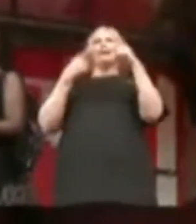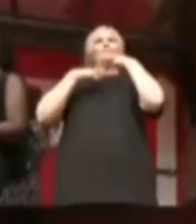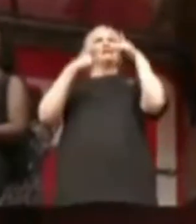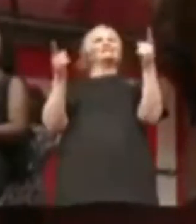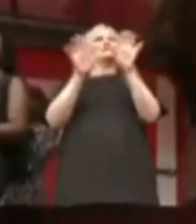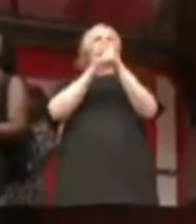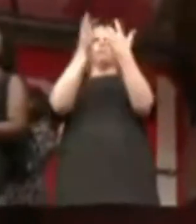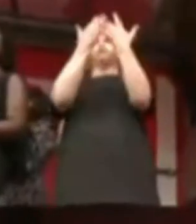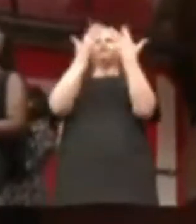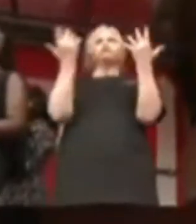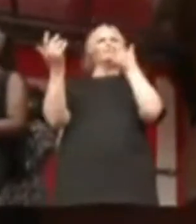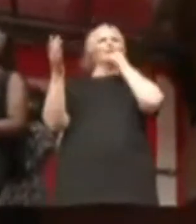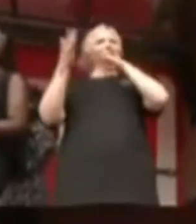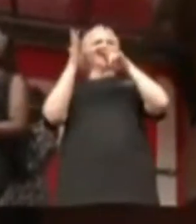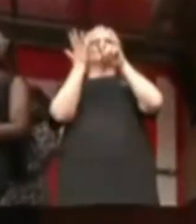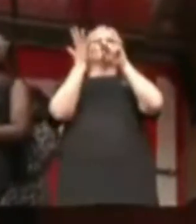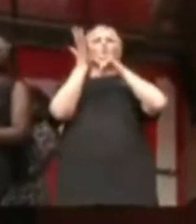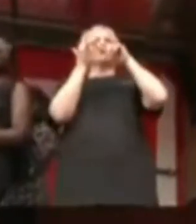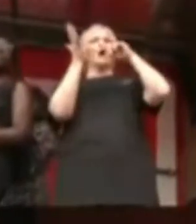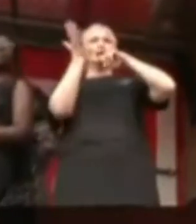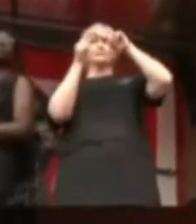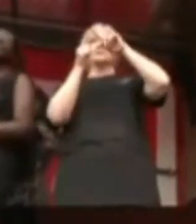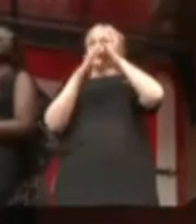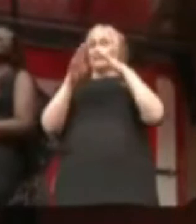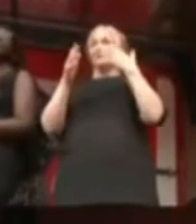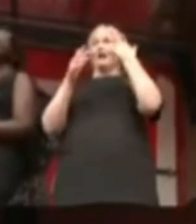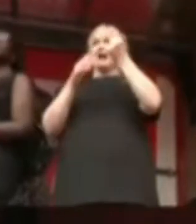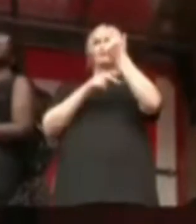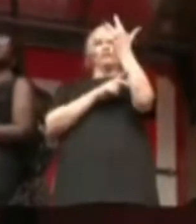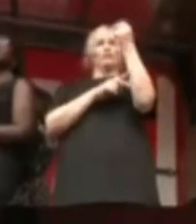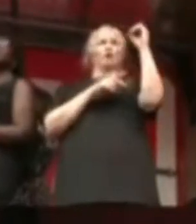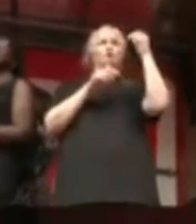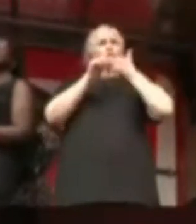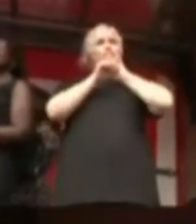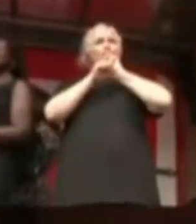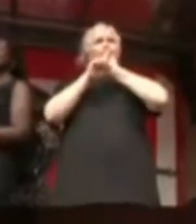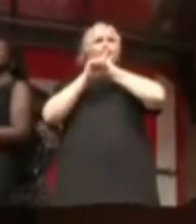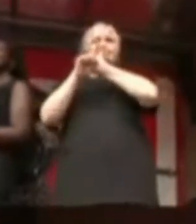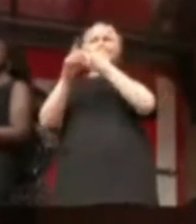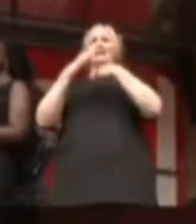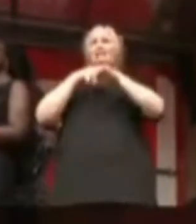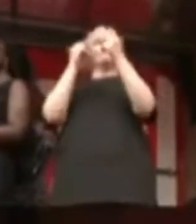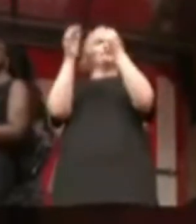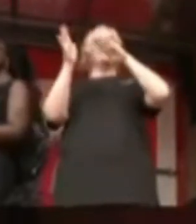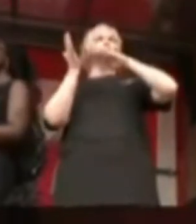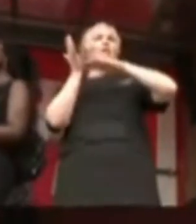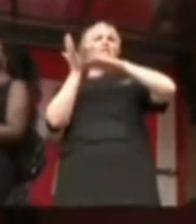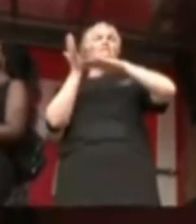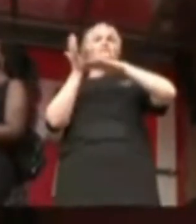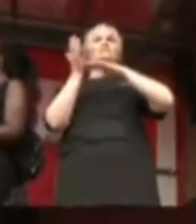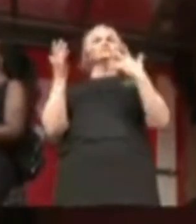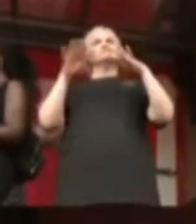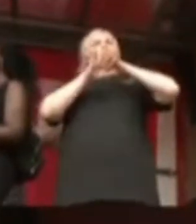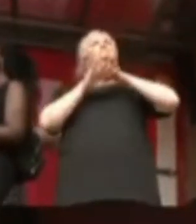of workers in Unite who have led over 300 disputes in a matter of months, covering